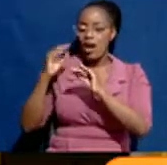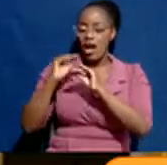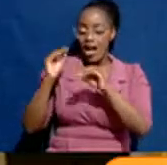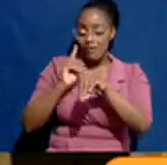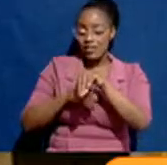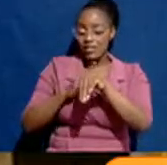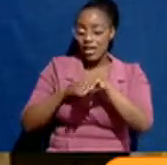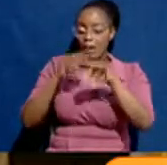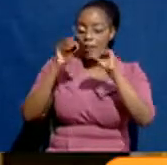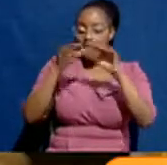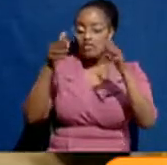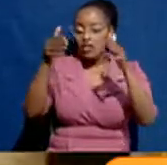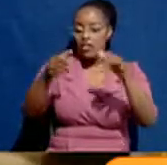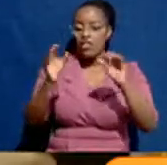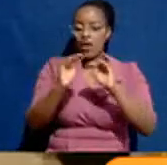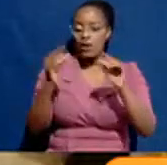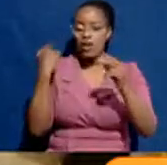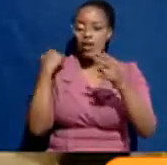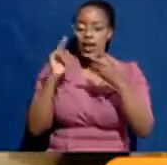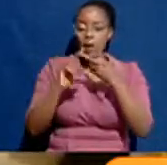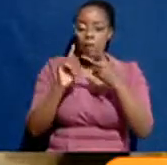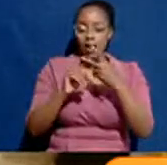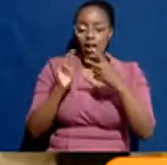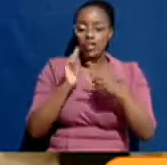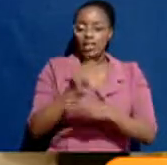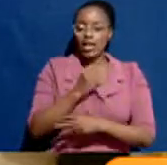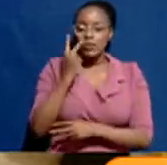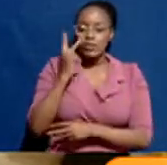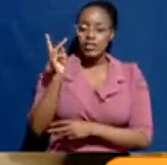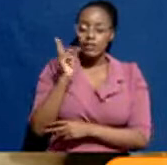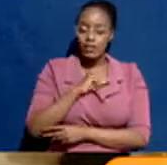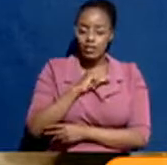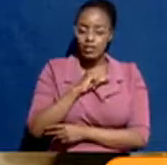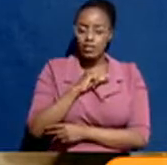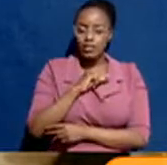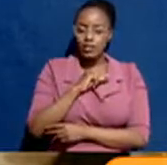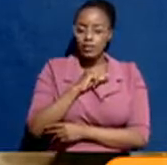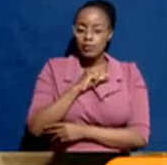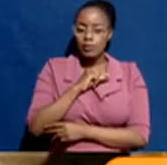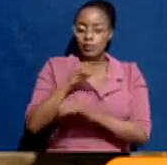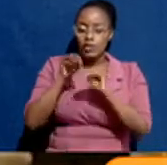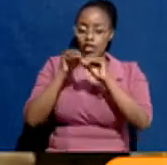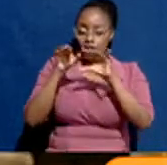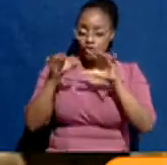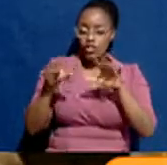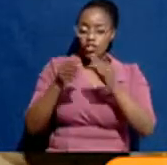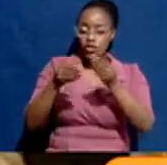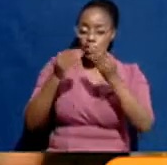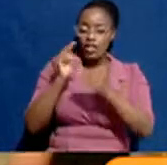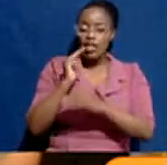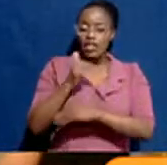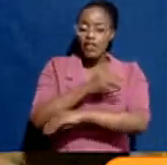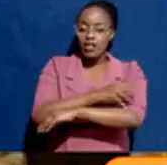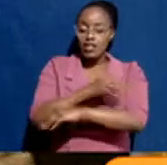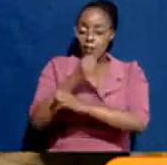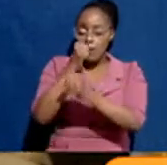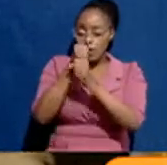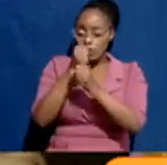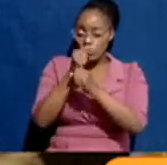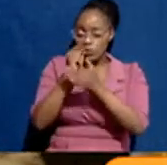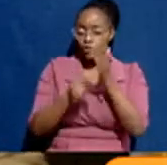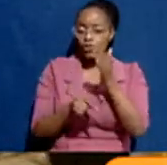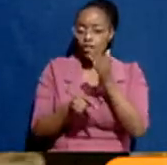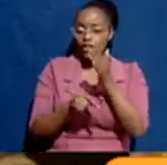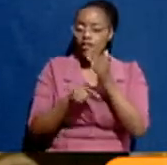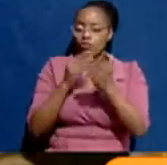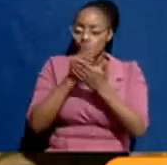devolution. Secondly, we have seen that devolution gives us power